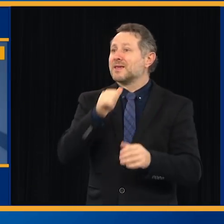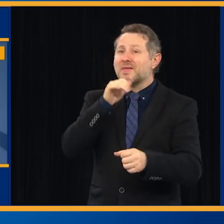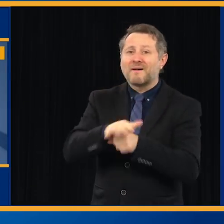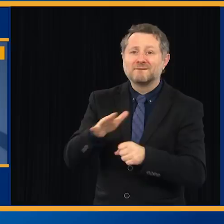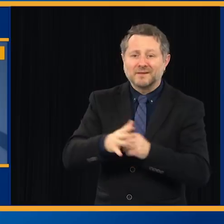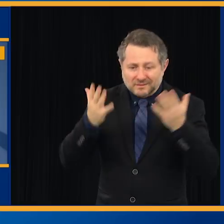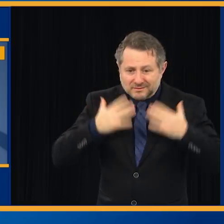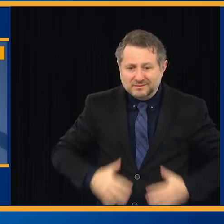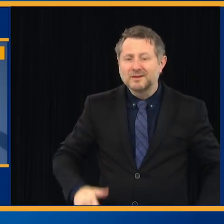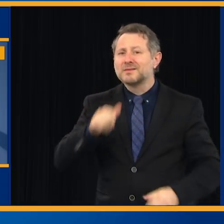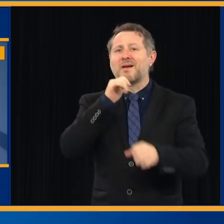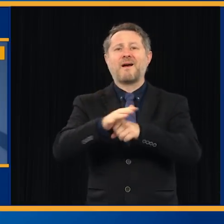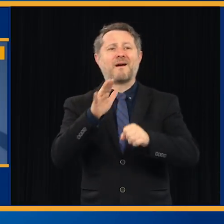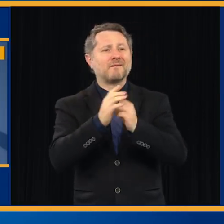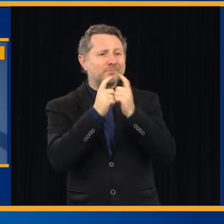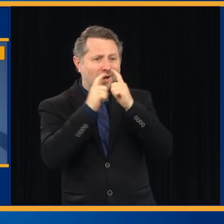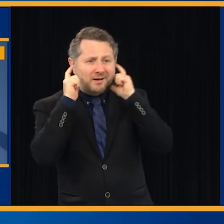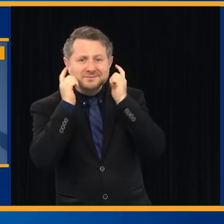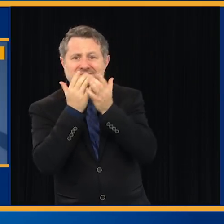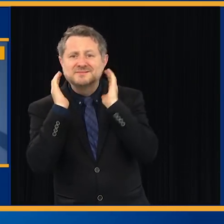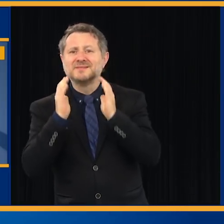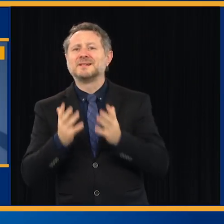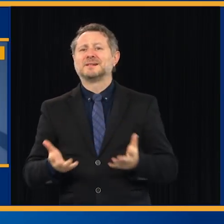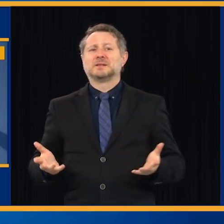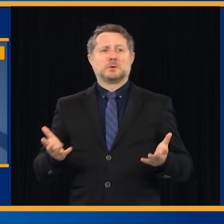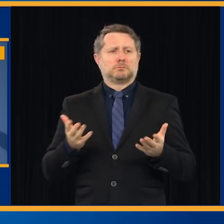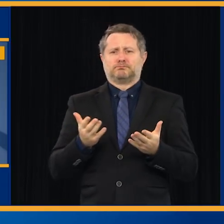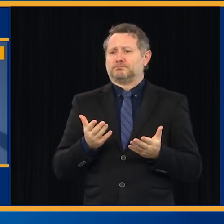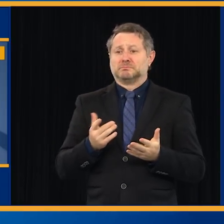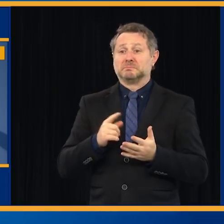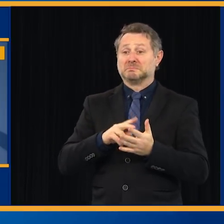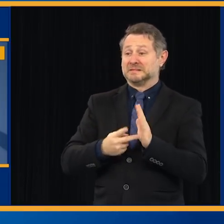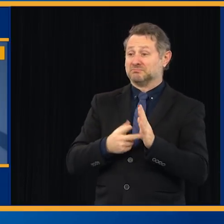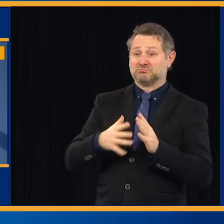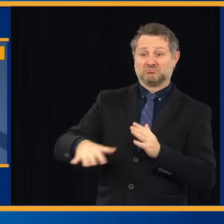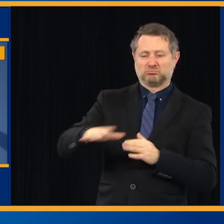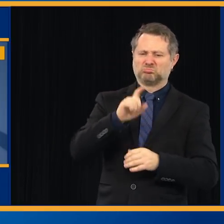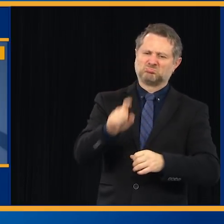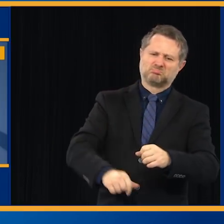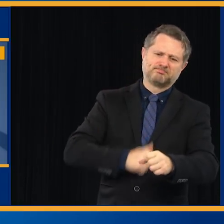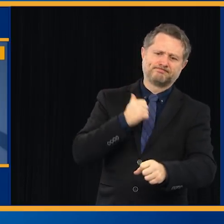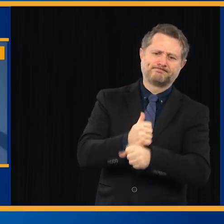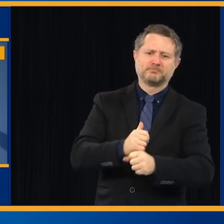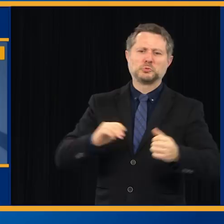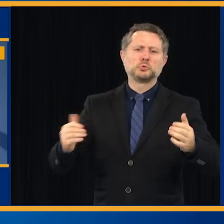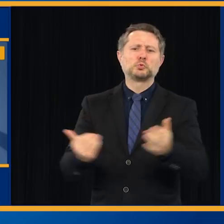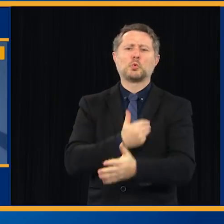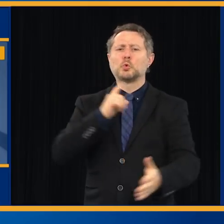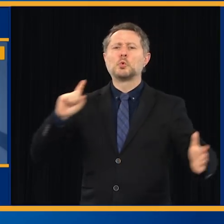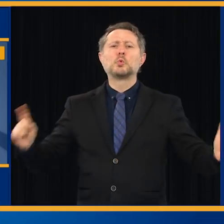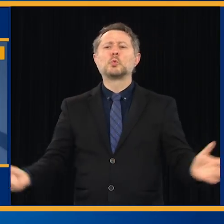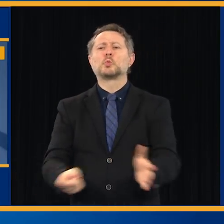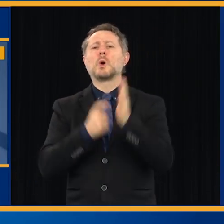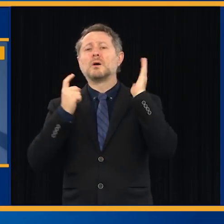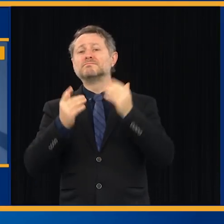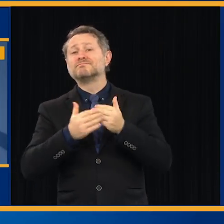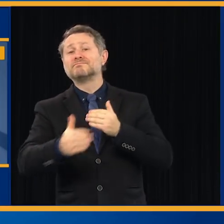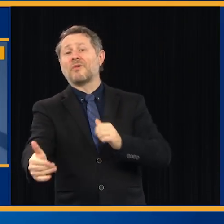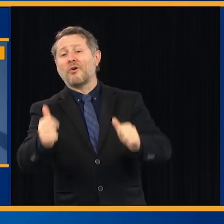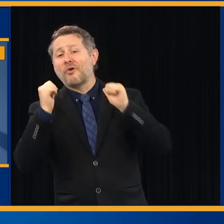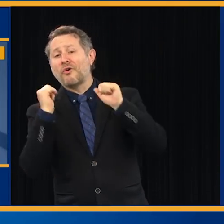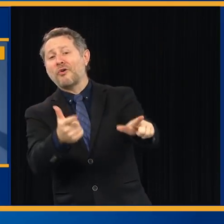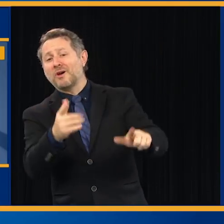masks. We're going to put in a state requirement now that every hospital has to have a 90-day